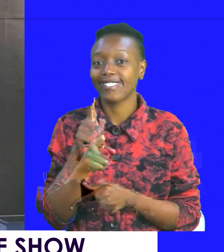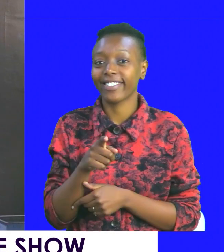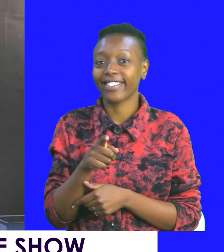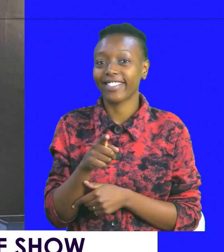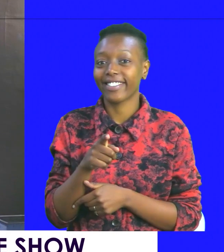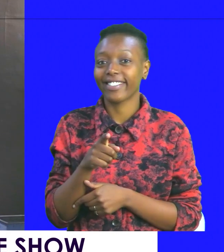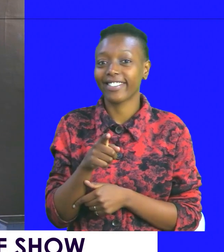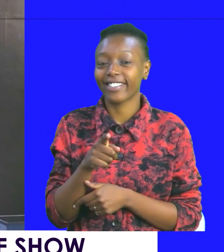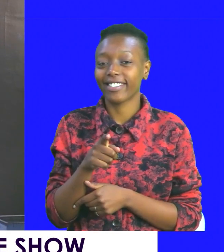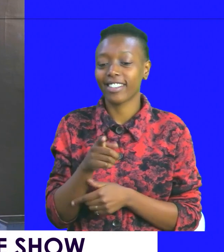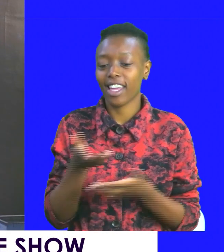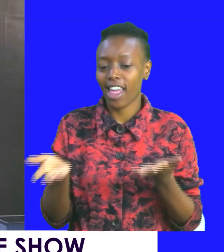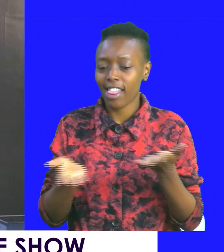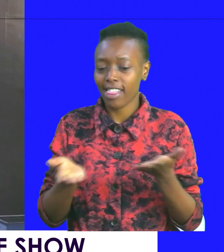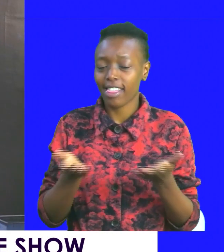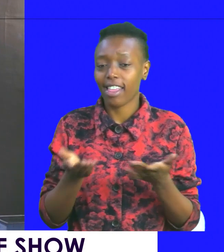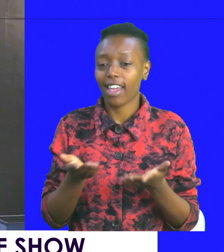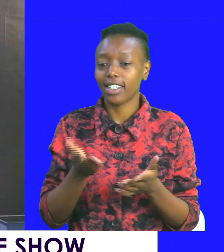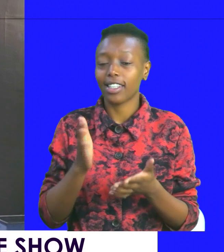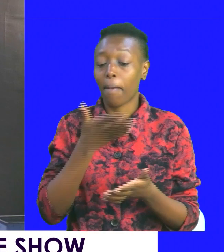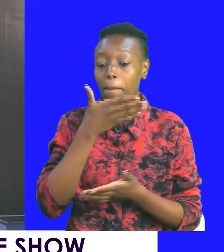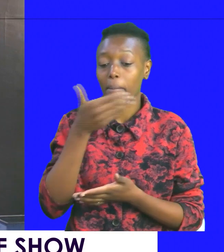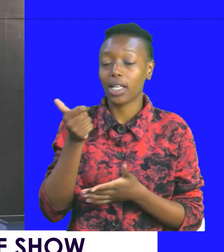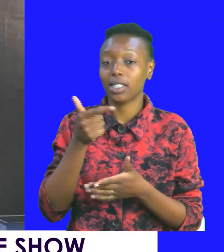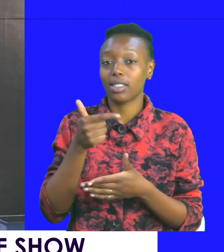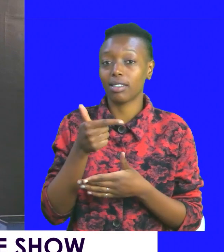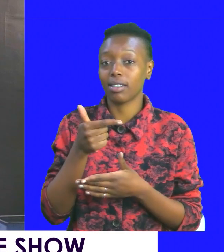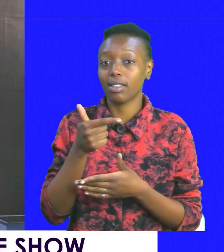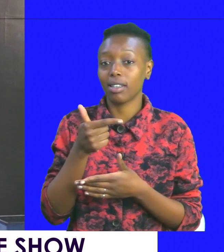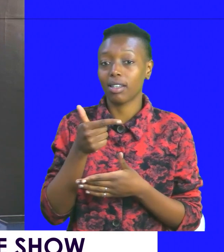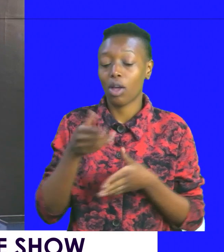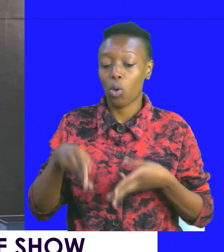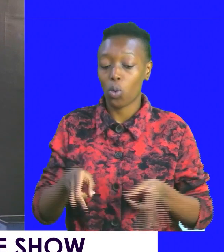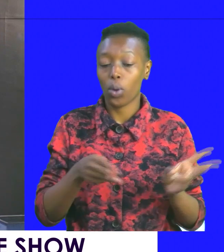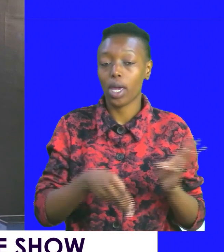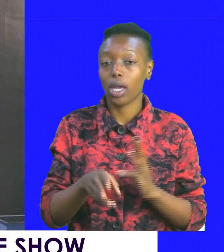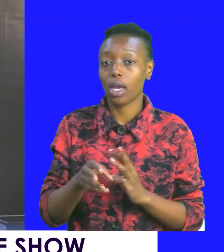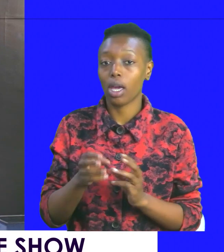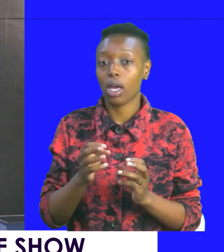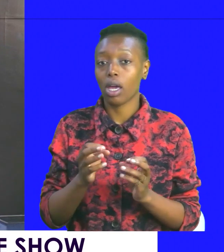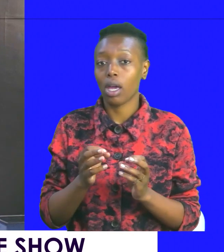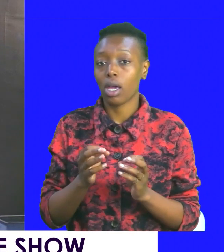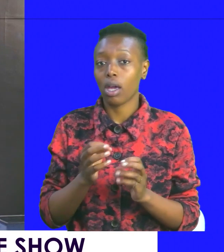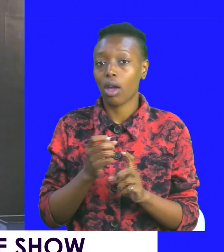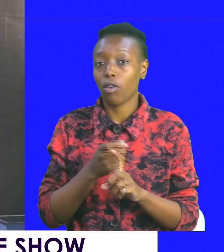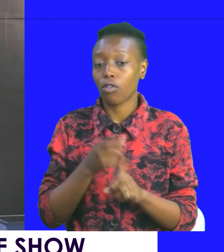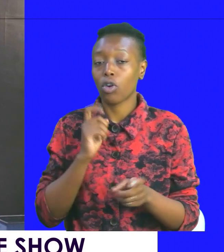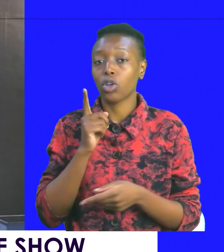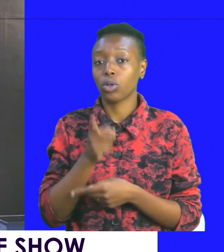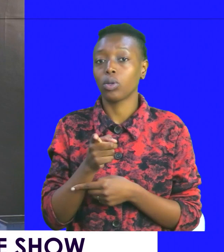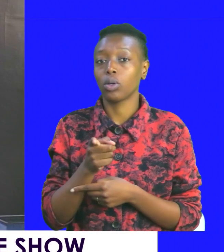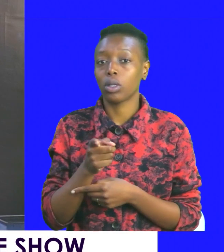baseline to you, there is a bottom line to you, that there is a winning you, there is an overcoming